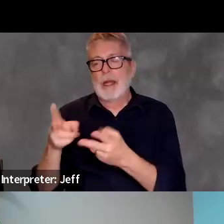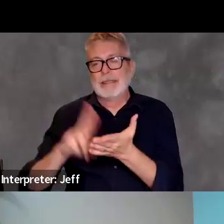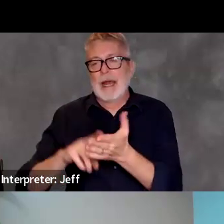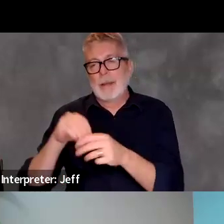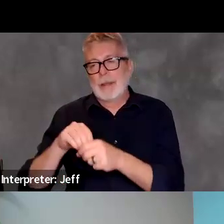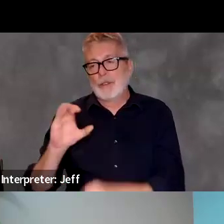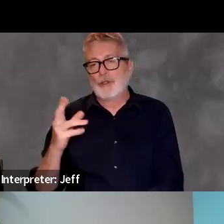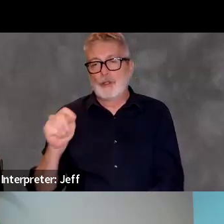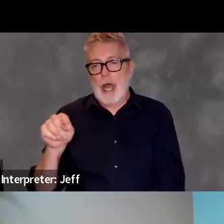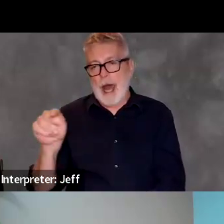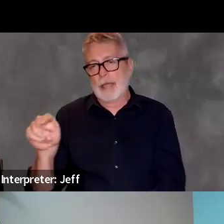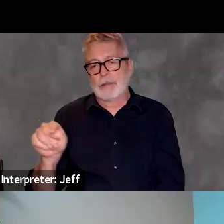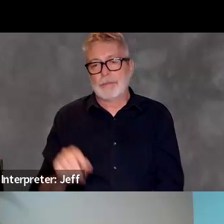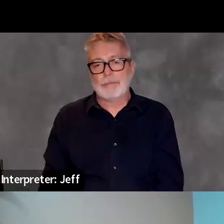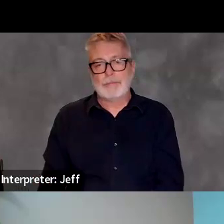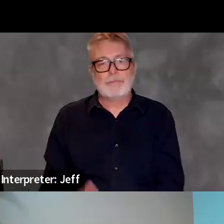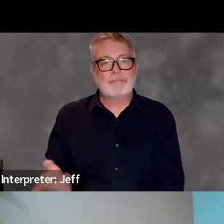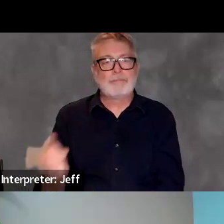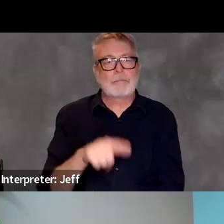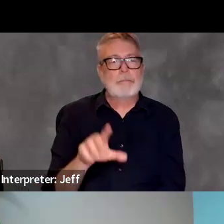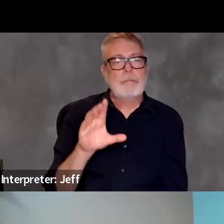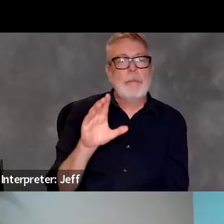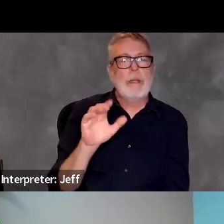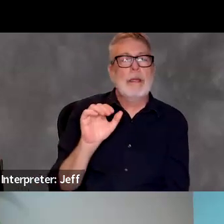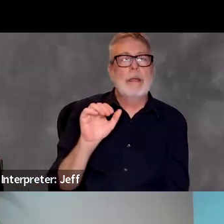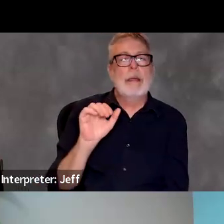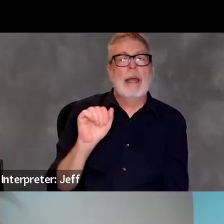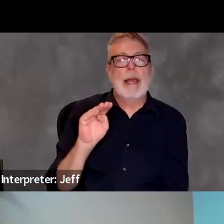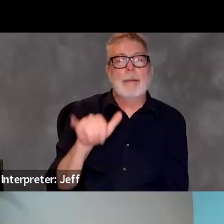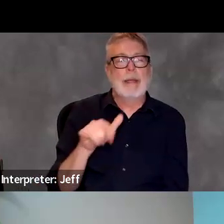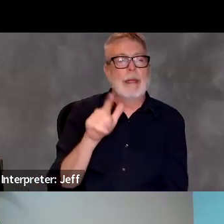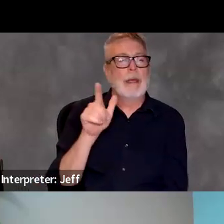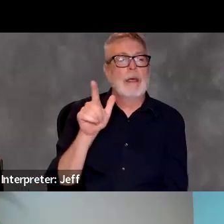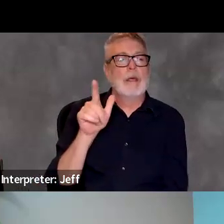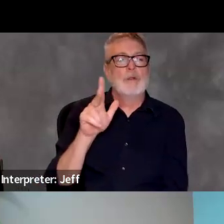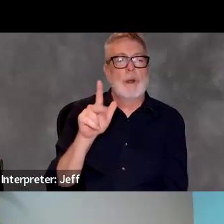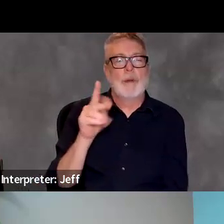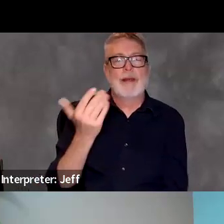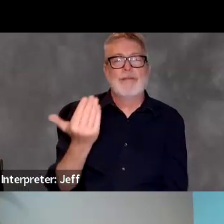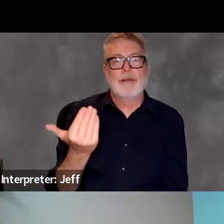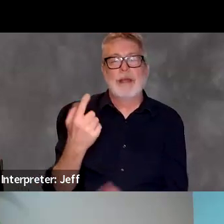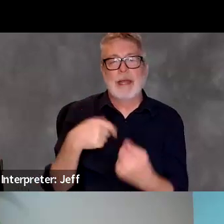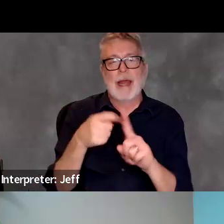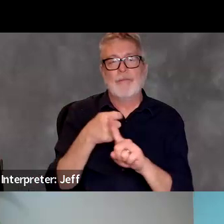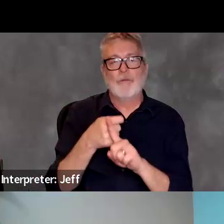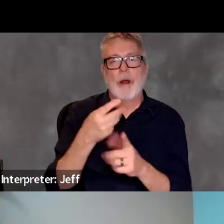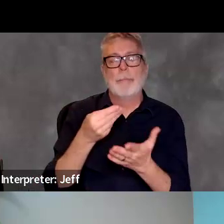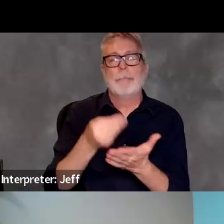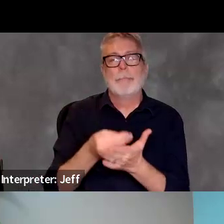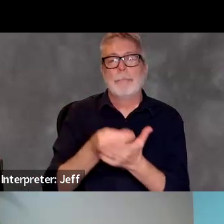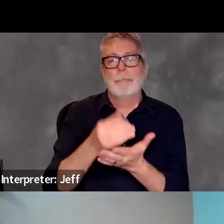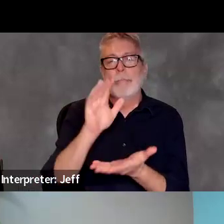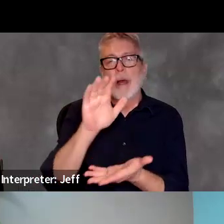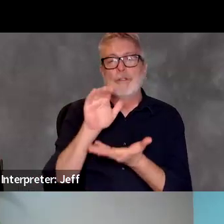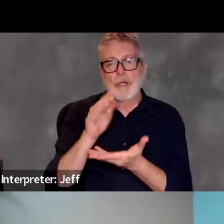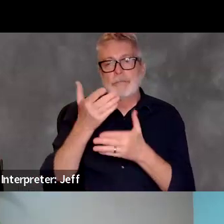chat. Yeah, I was going to add, so Senate File 2315 came out of appropriations, so it